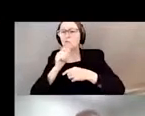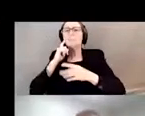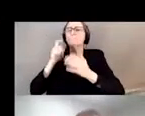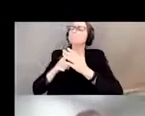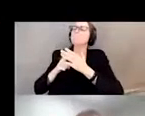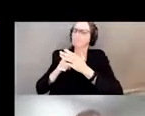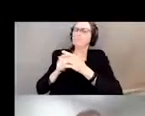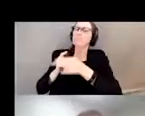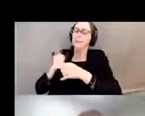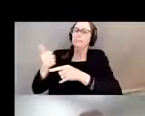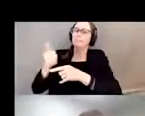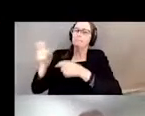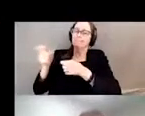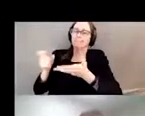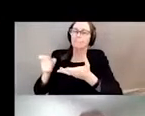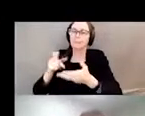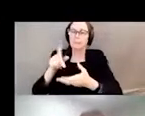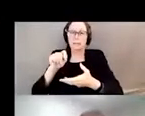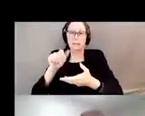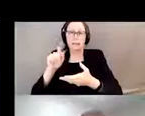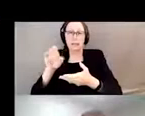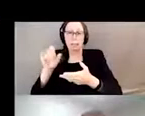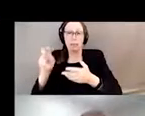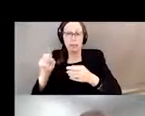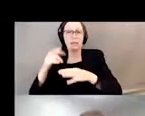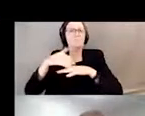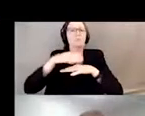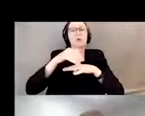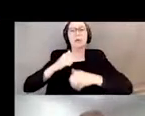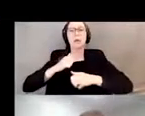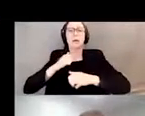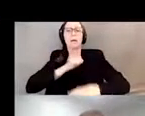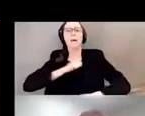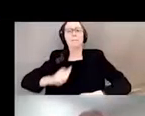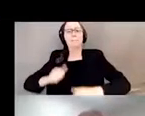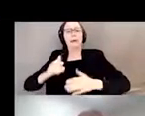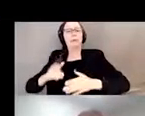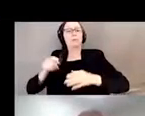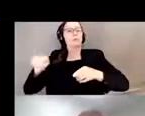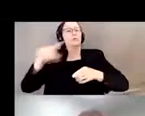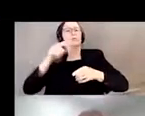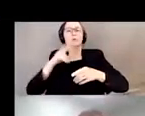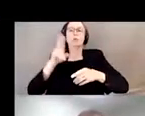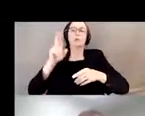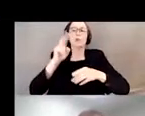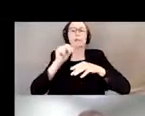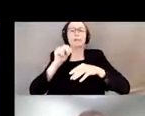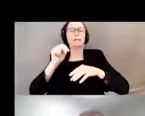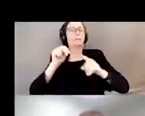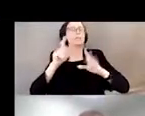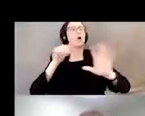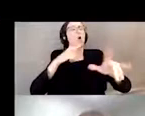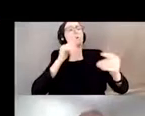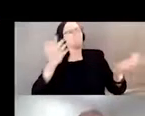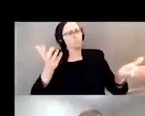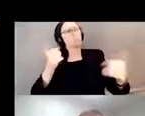its rule. The Taliban have sent ambassadors to the United Nations, hoping for official recognition and hoping for some